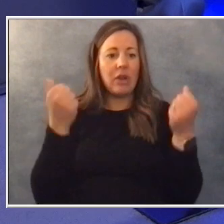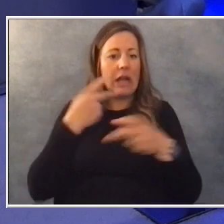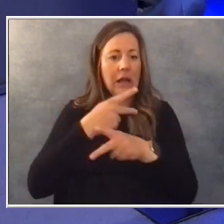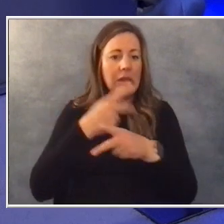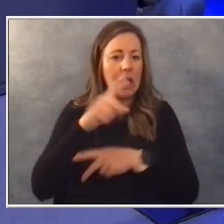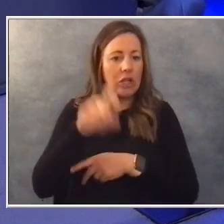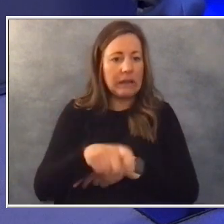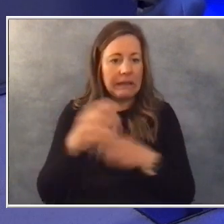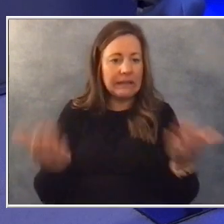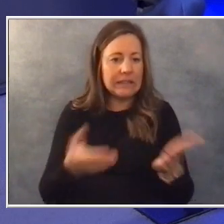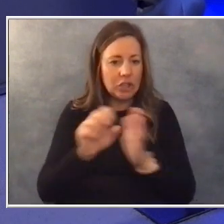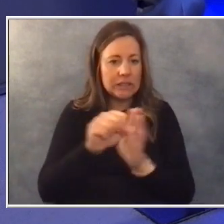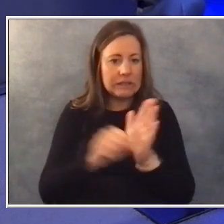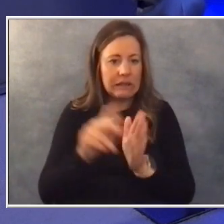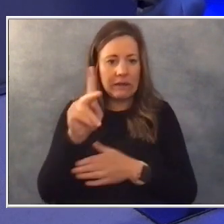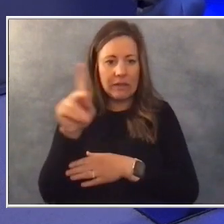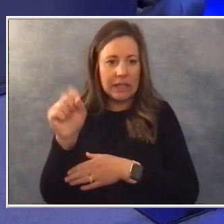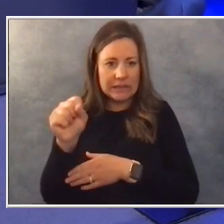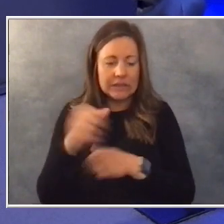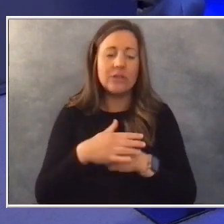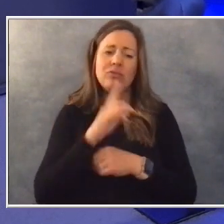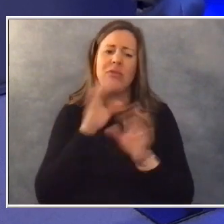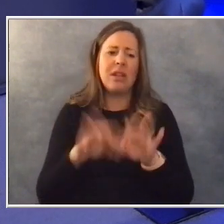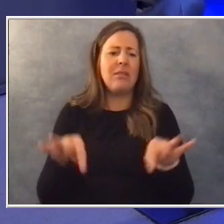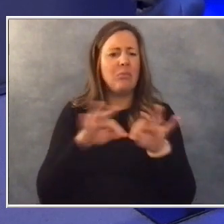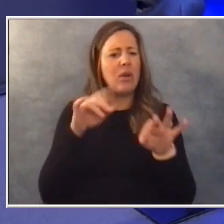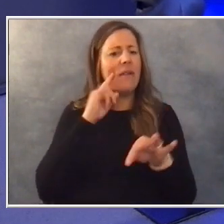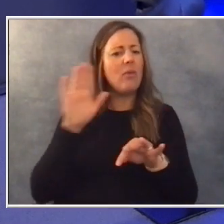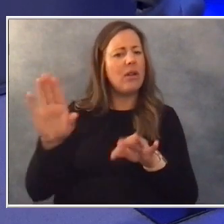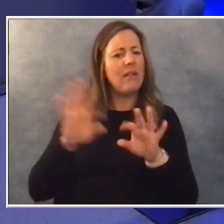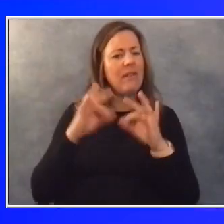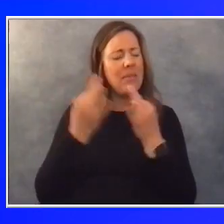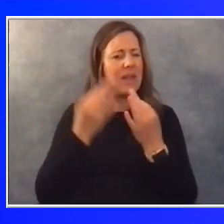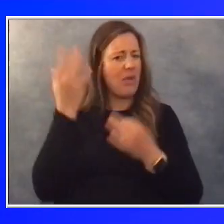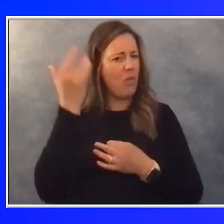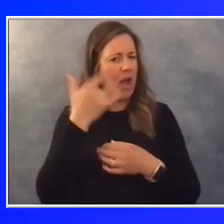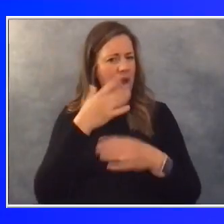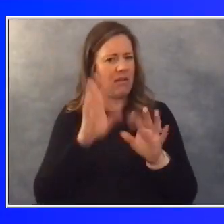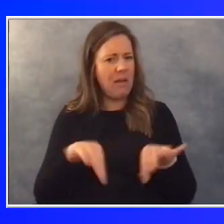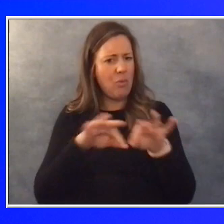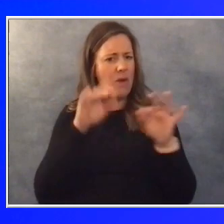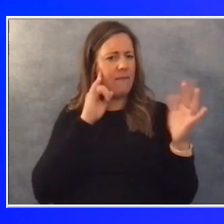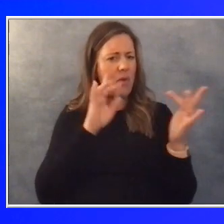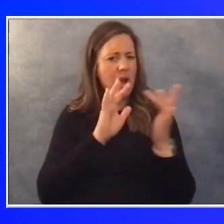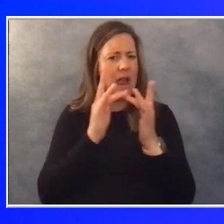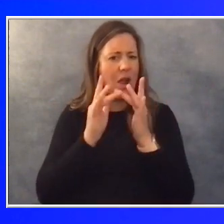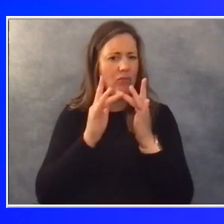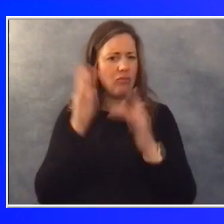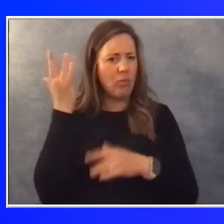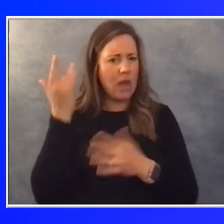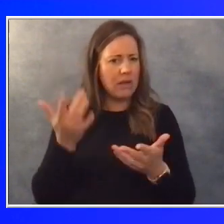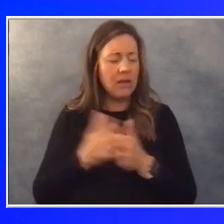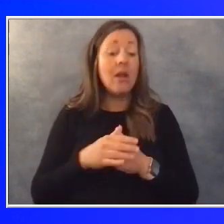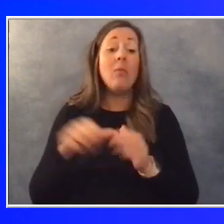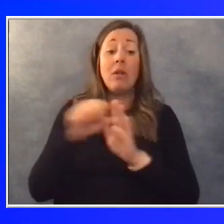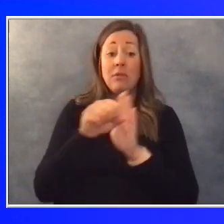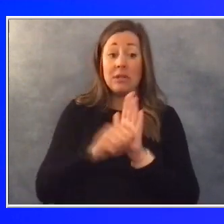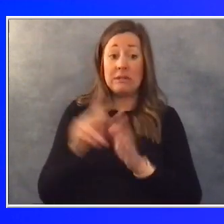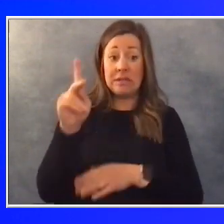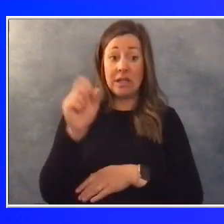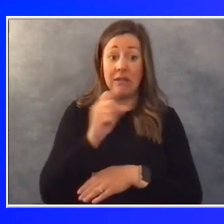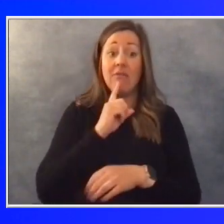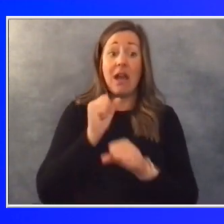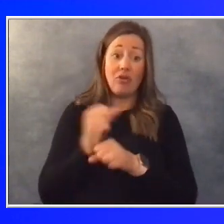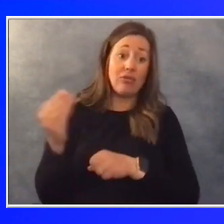Kansas families. Why is it so important for you to make sure you're doing that outreach? Well, the state of Kansas actually funded my